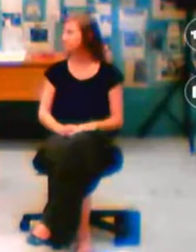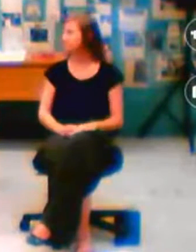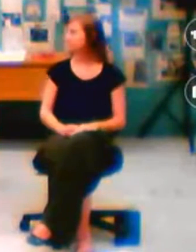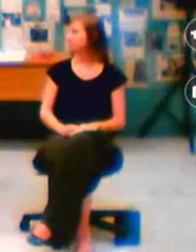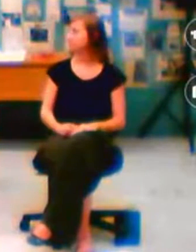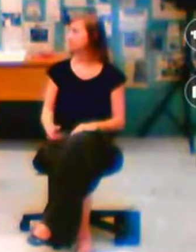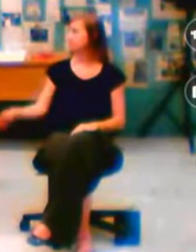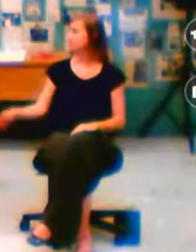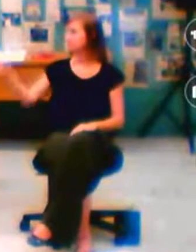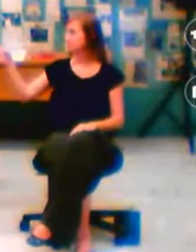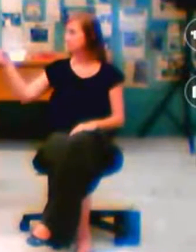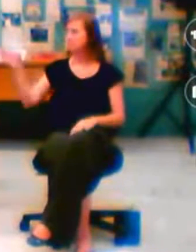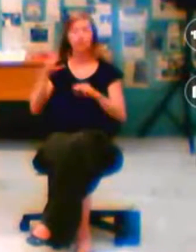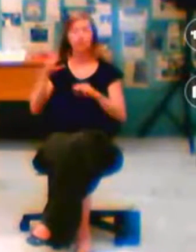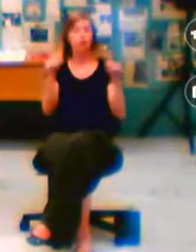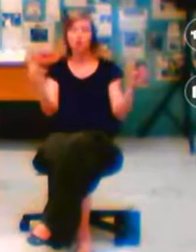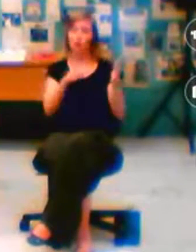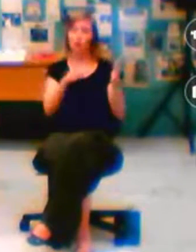their president